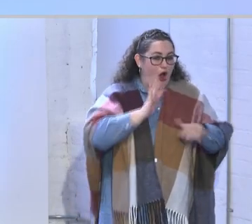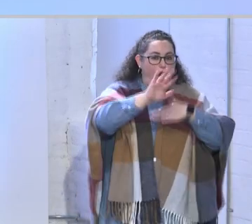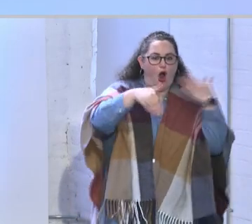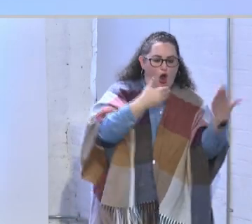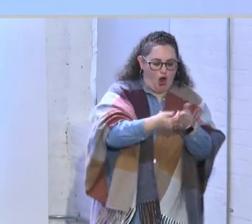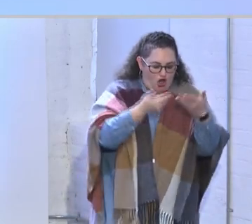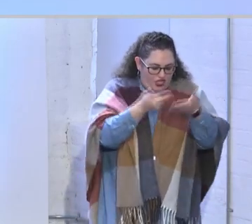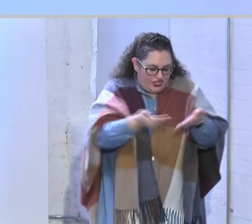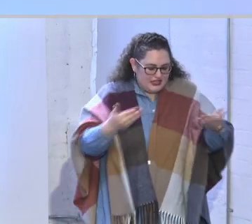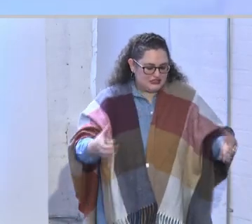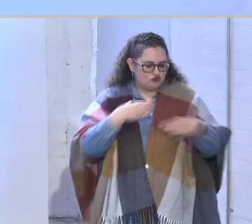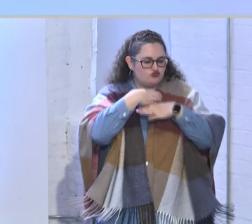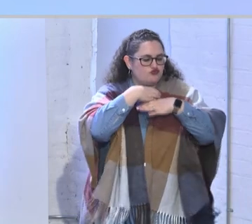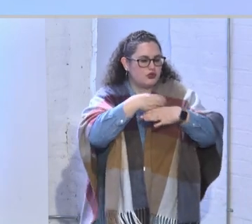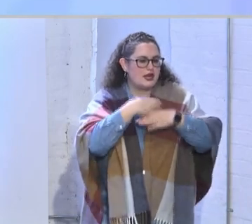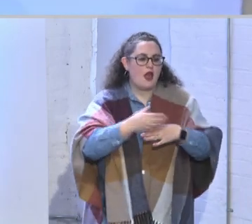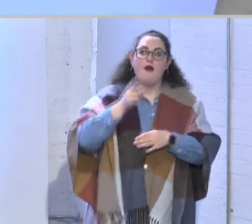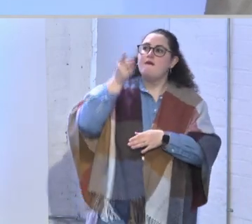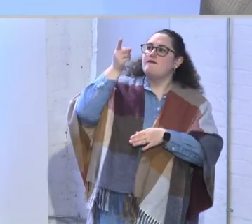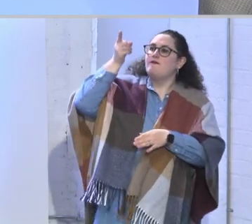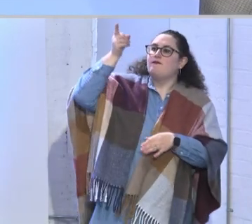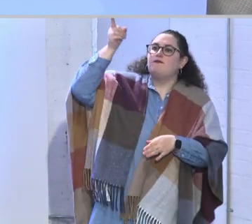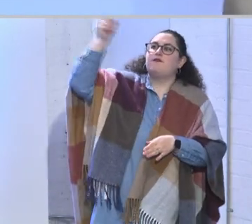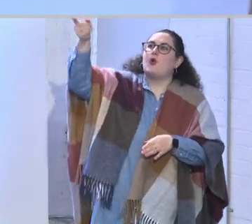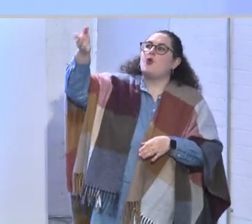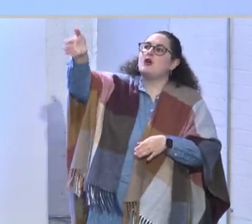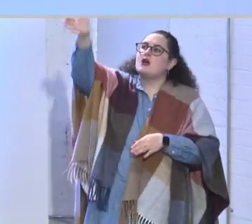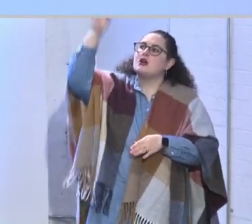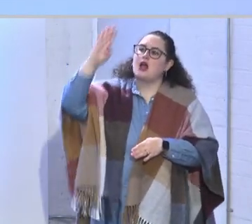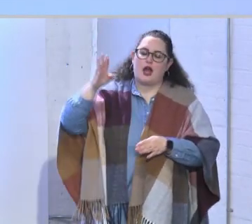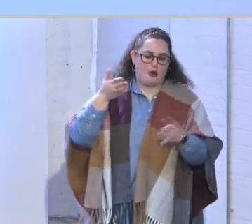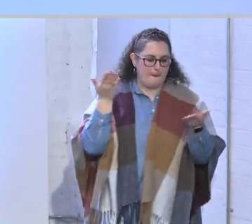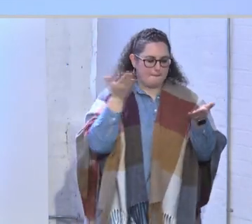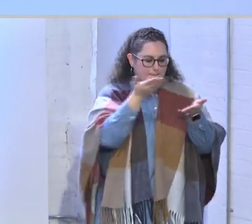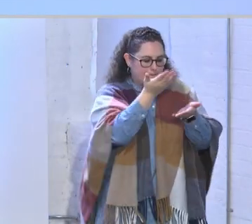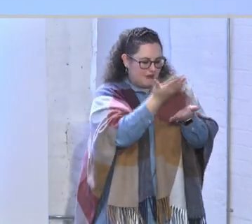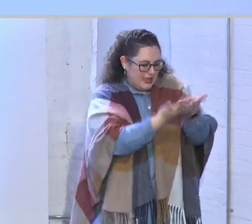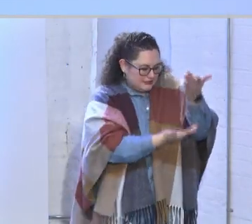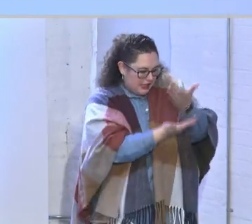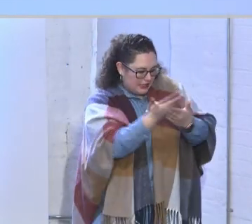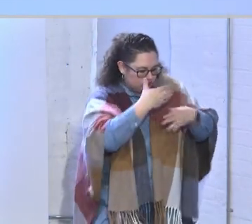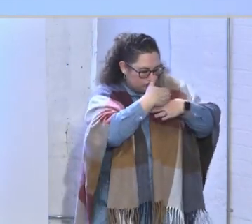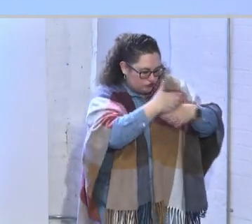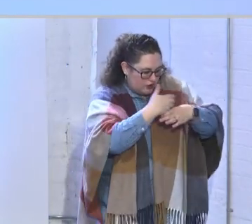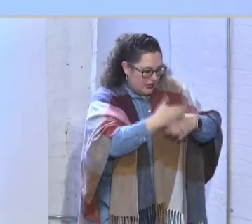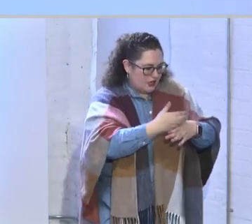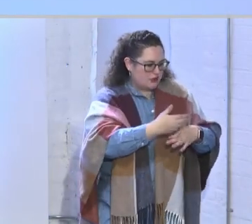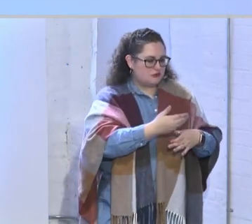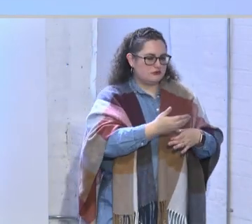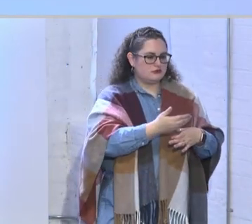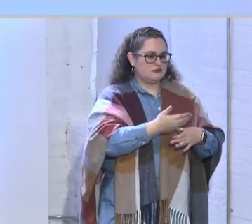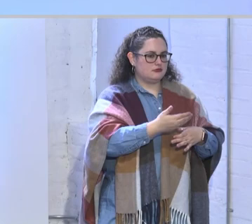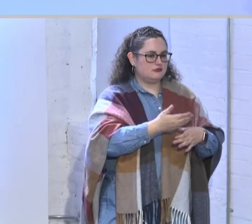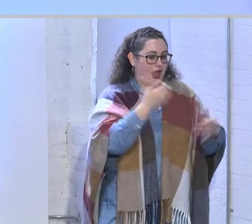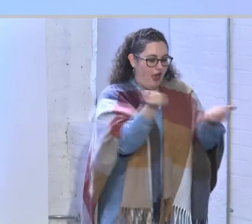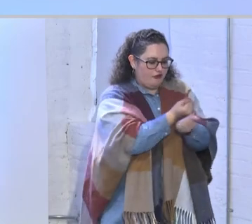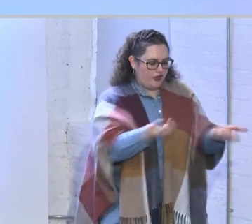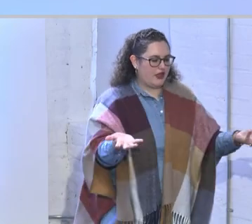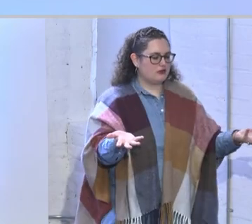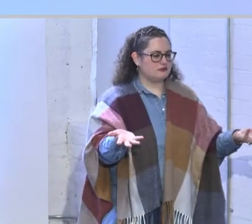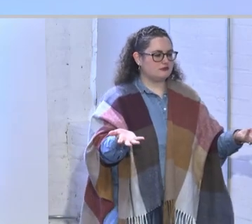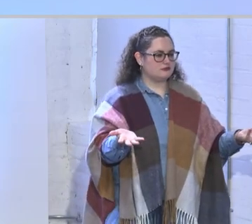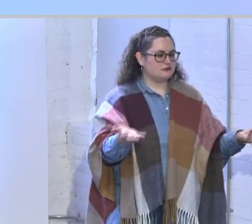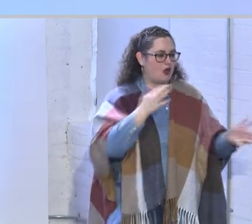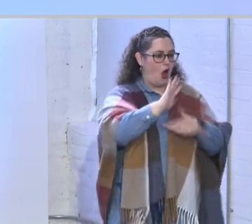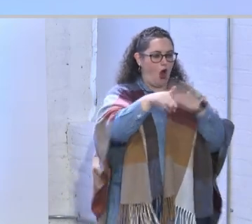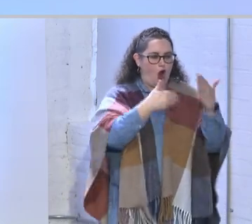are created by him and for him." And so this world and all that's in it, all of